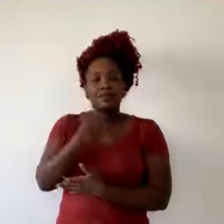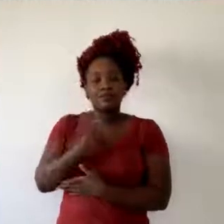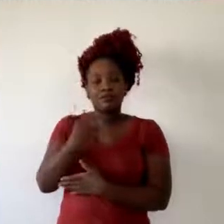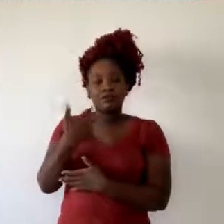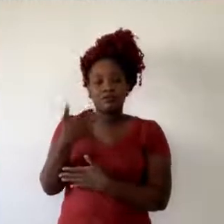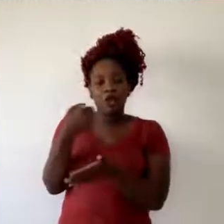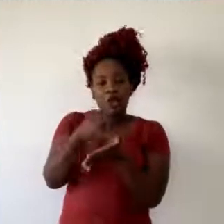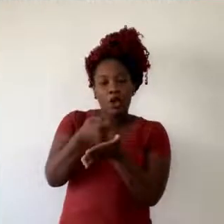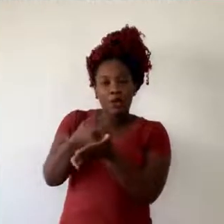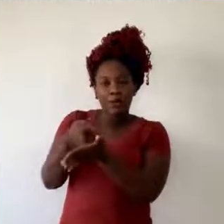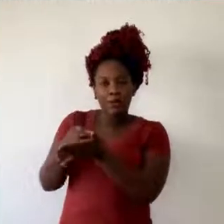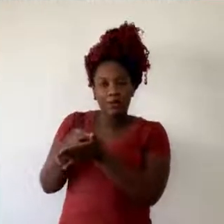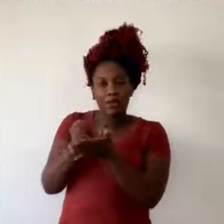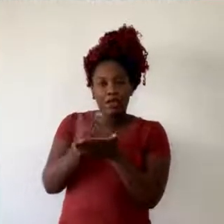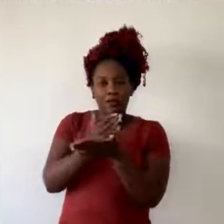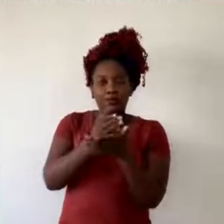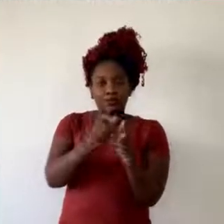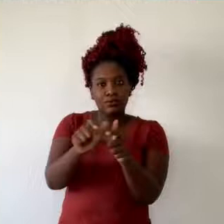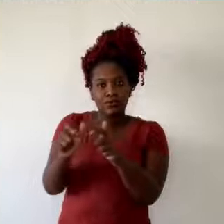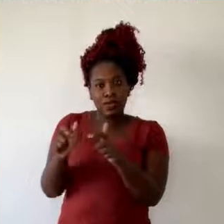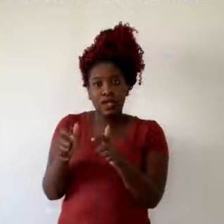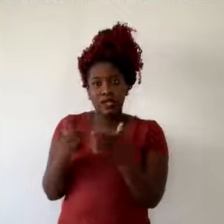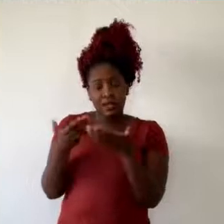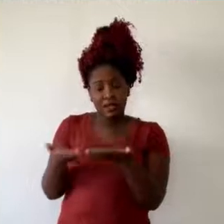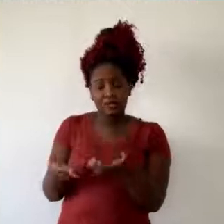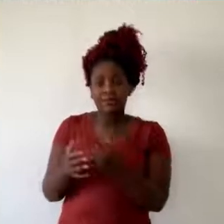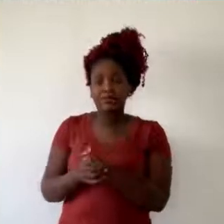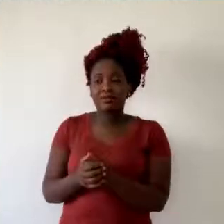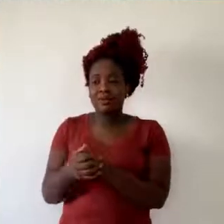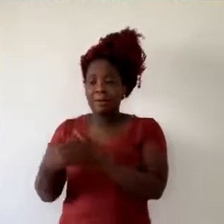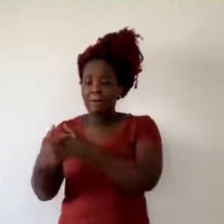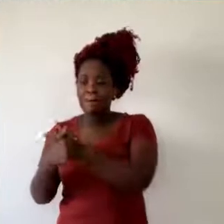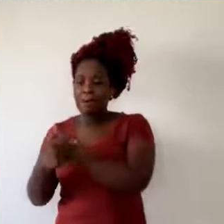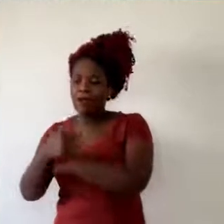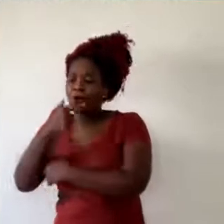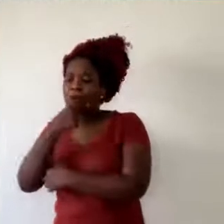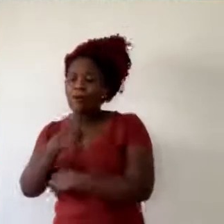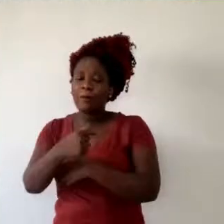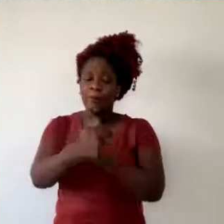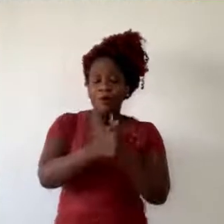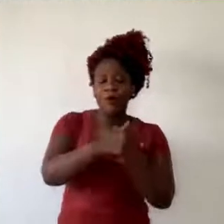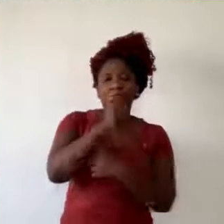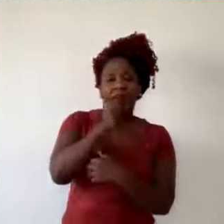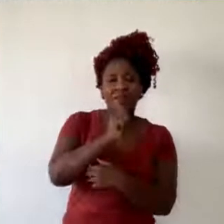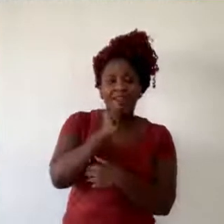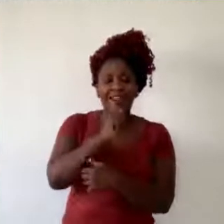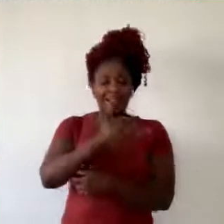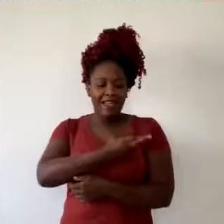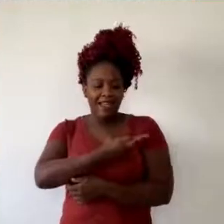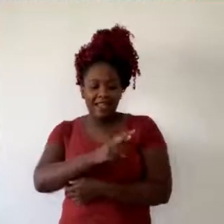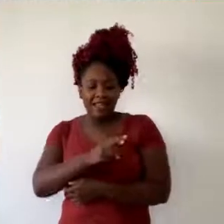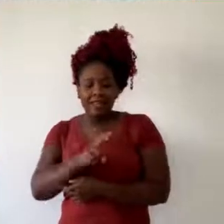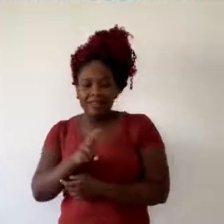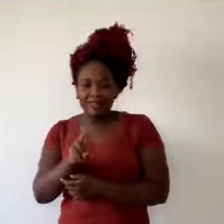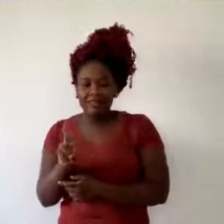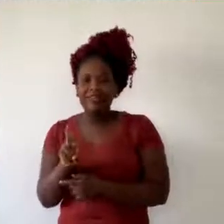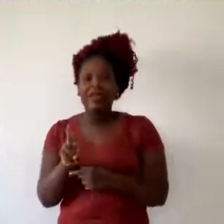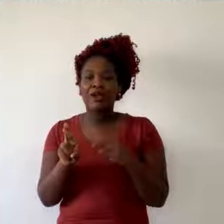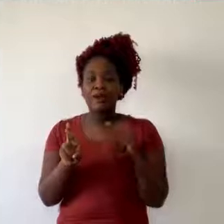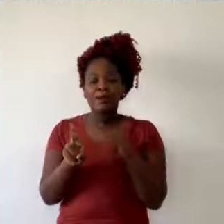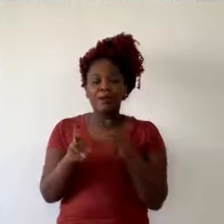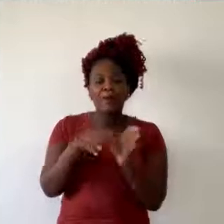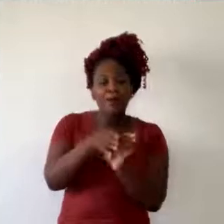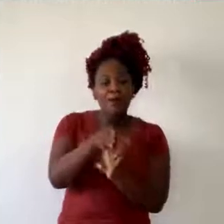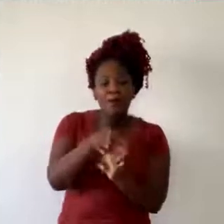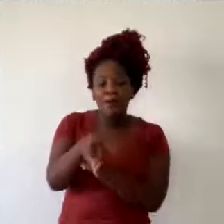we are placed at in some of these spaces is a narrative that roles are defined, religion